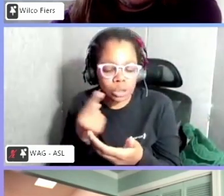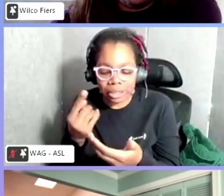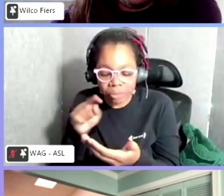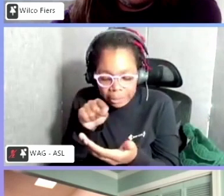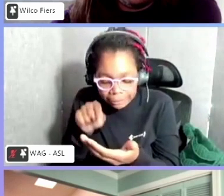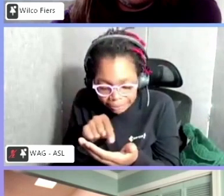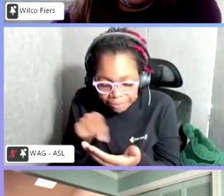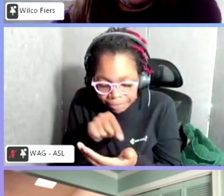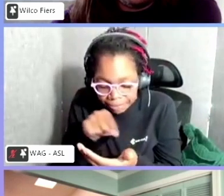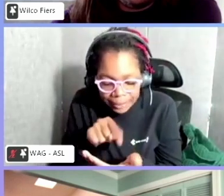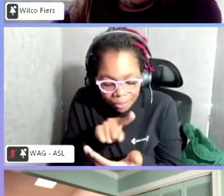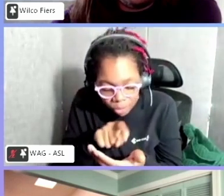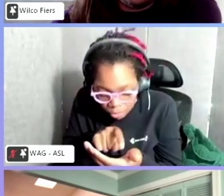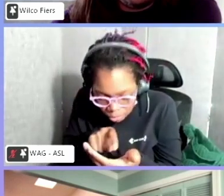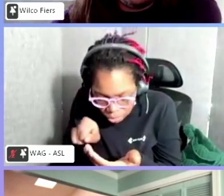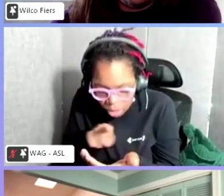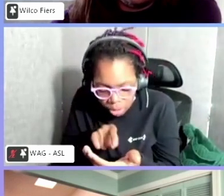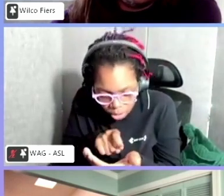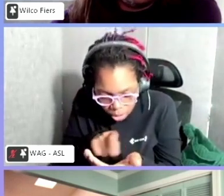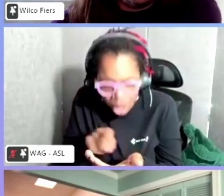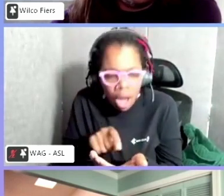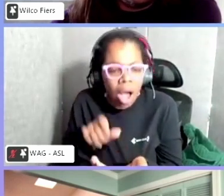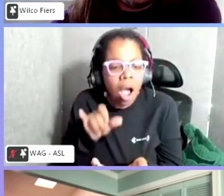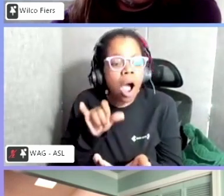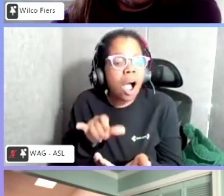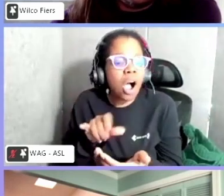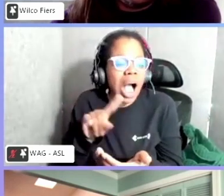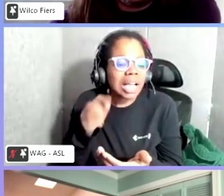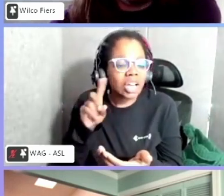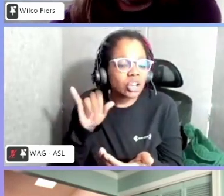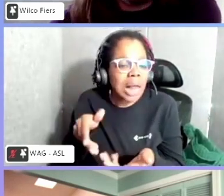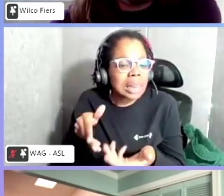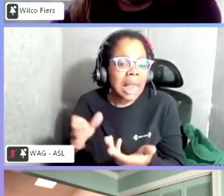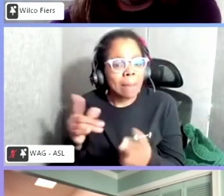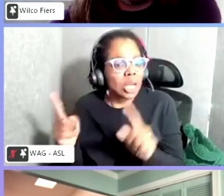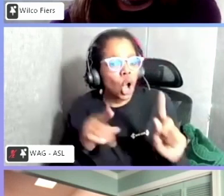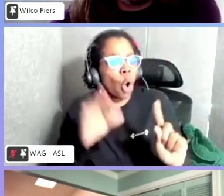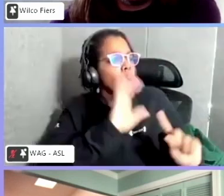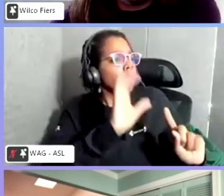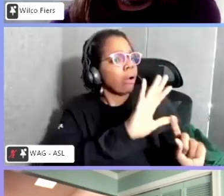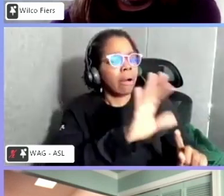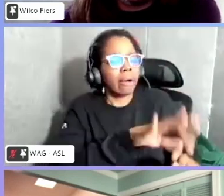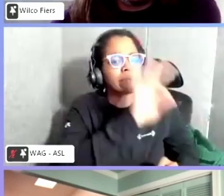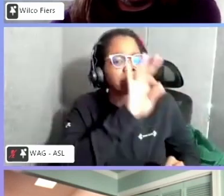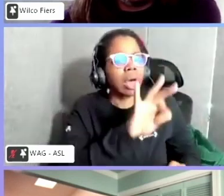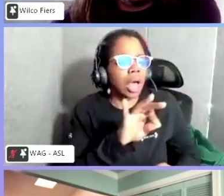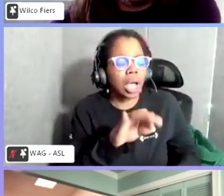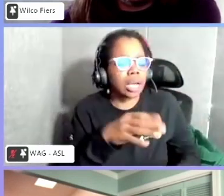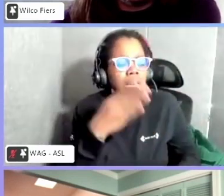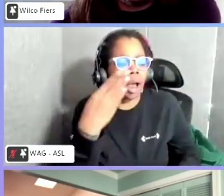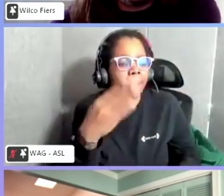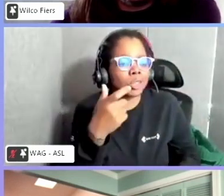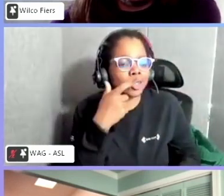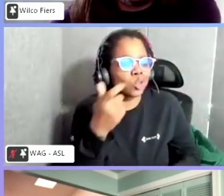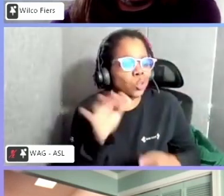and has to do a dragging operation to go, oh, I can't do that. Let me go find a Bluetooth keyboard